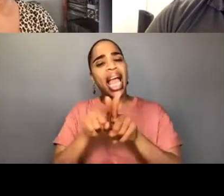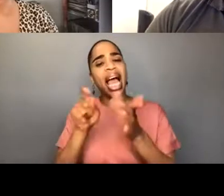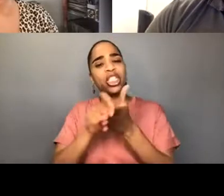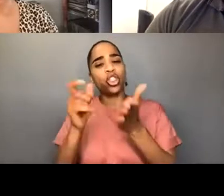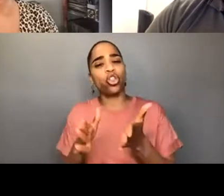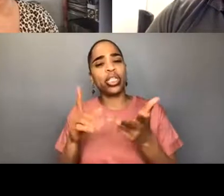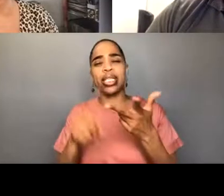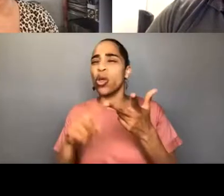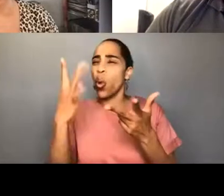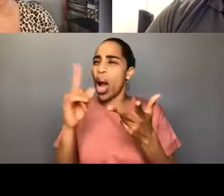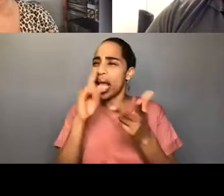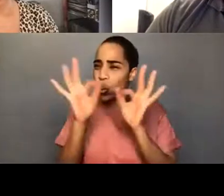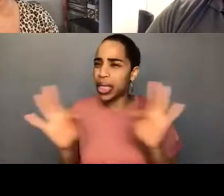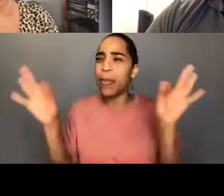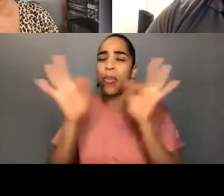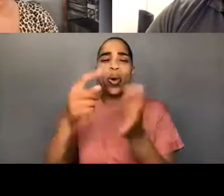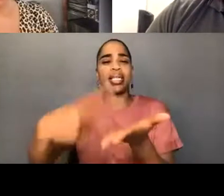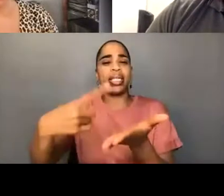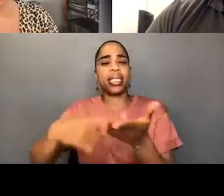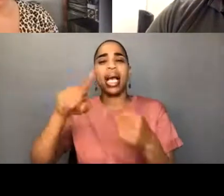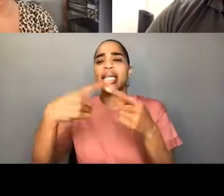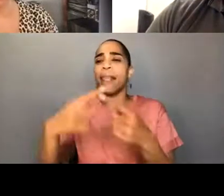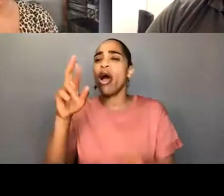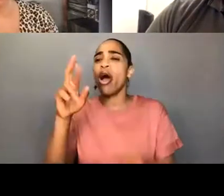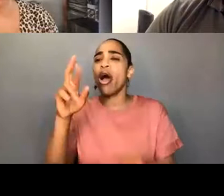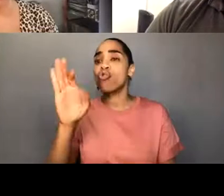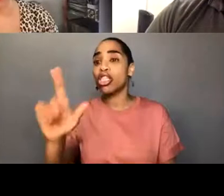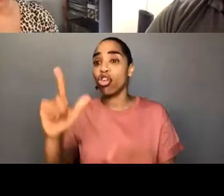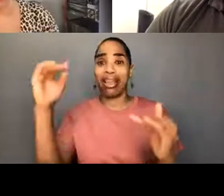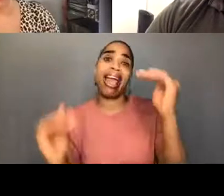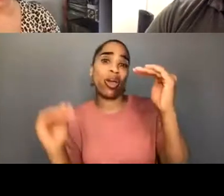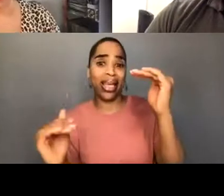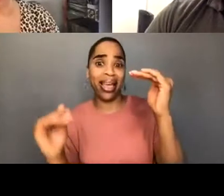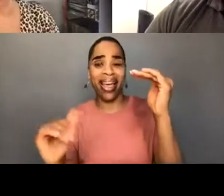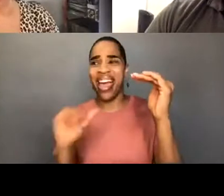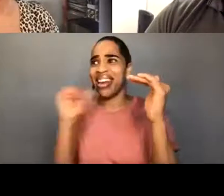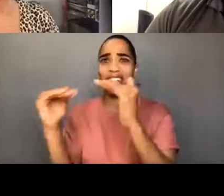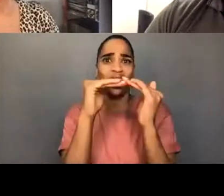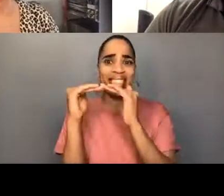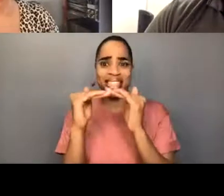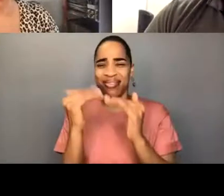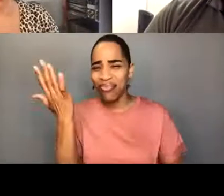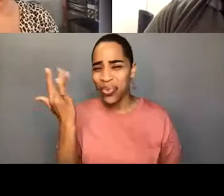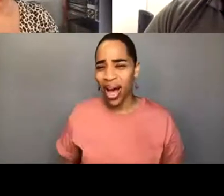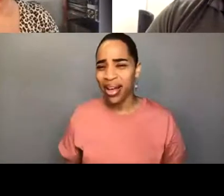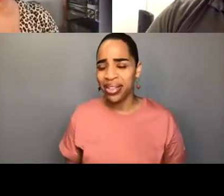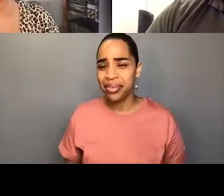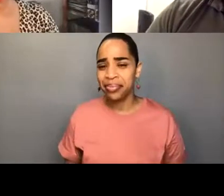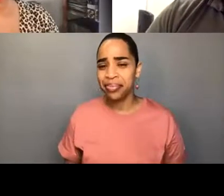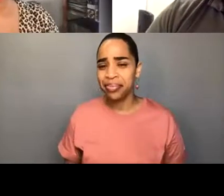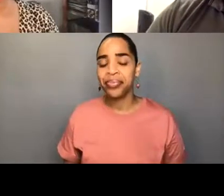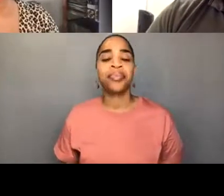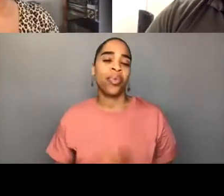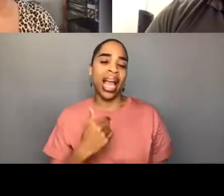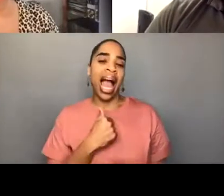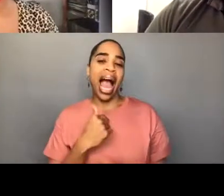is it important for you to cover the topics of racial inequity and injustice? So I'm not one of those